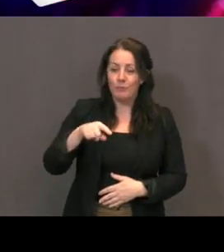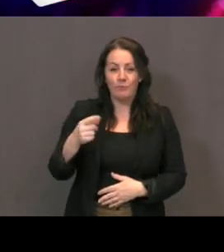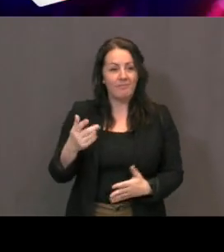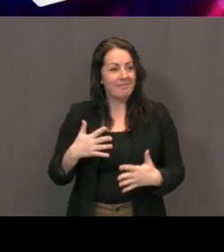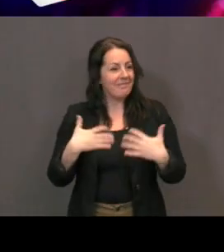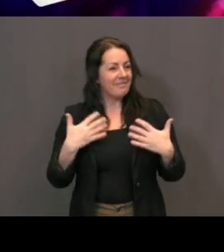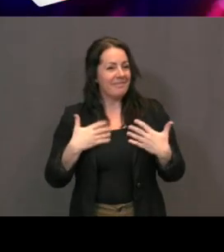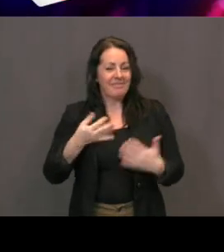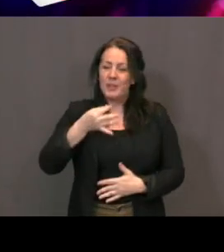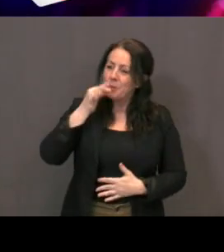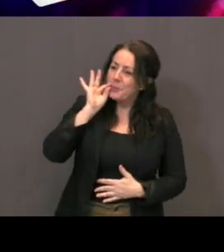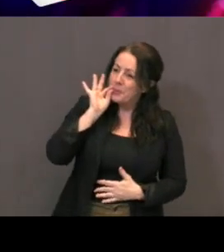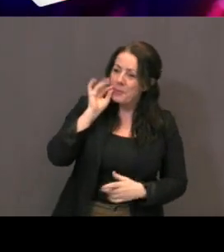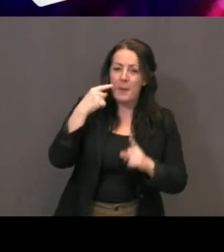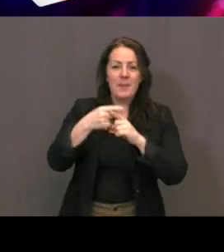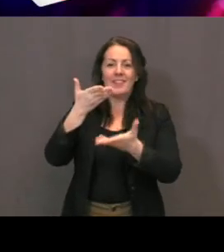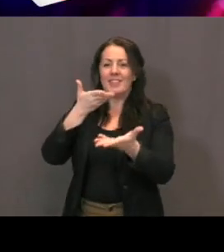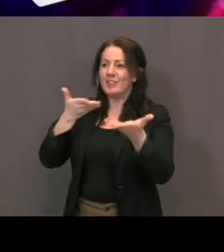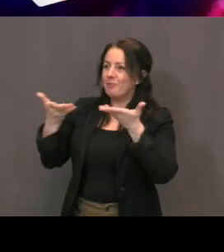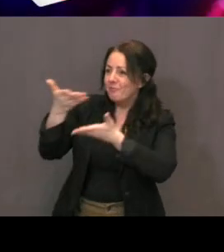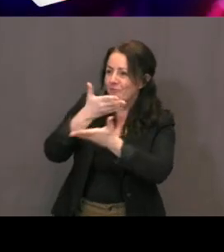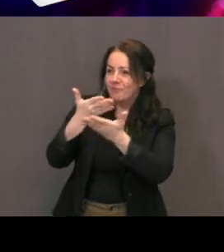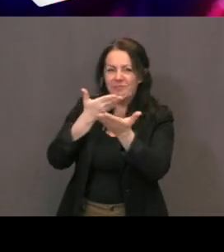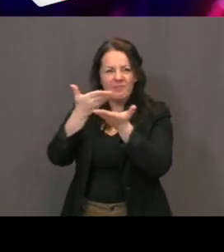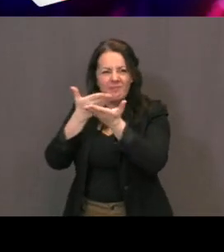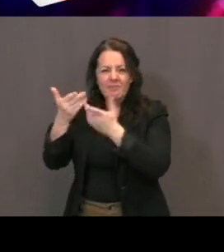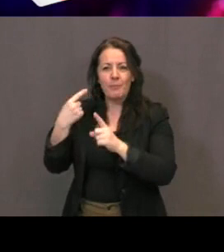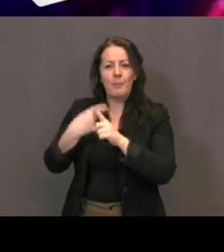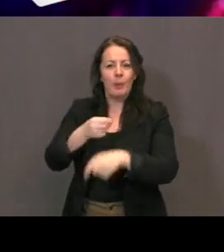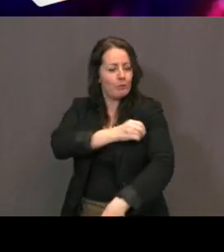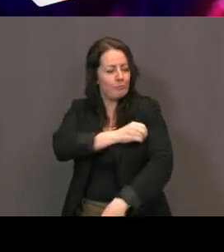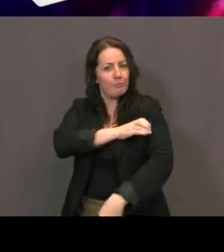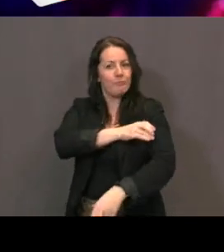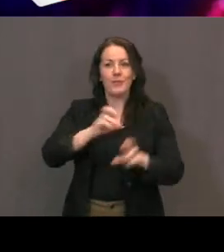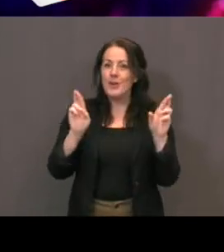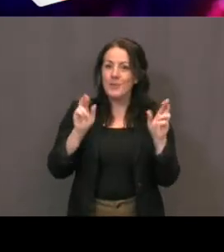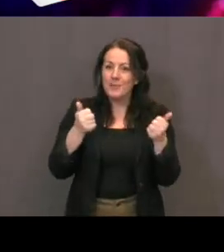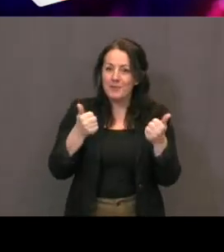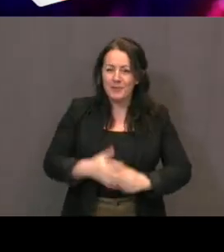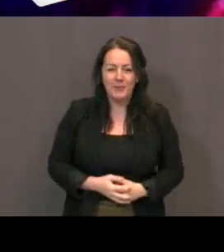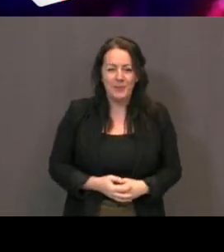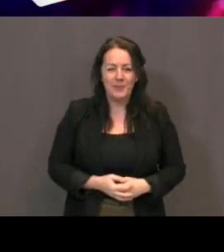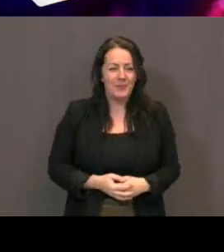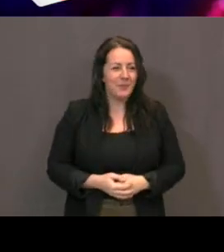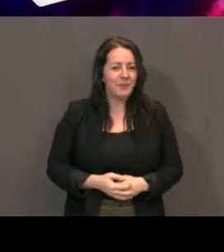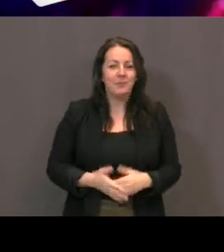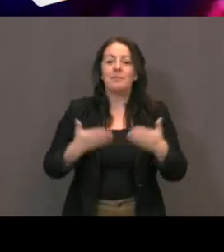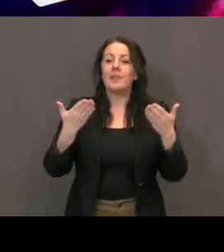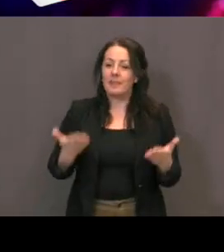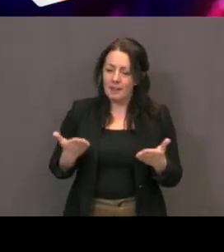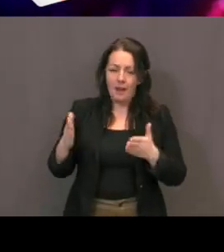quickly charge your batteries. We now move to a very exciting part of our program called the Oxford-style